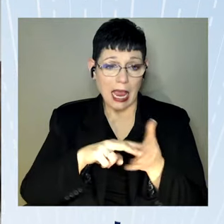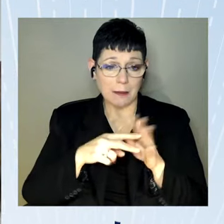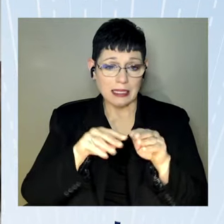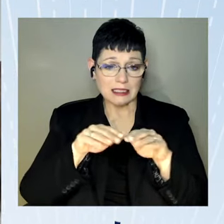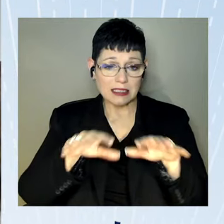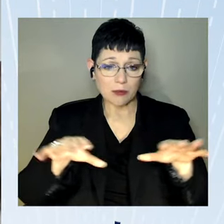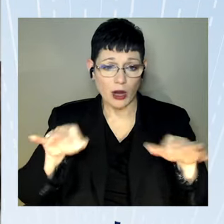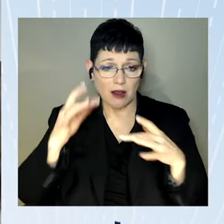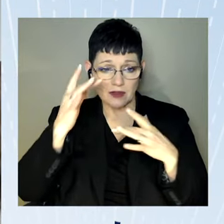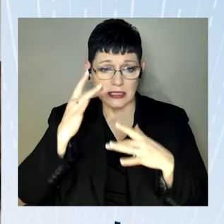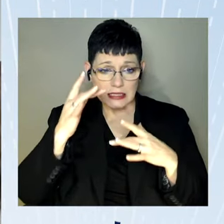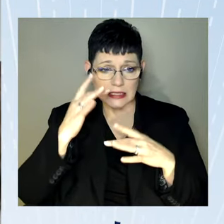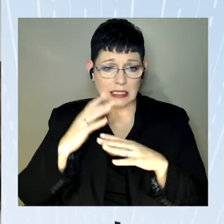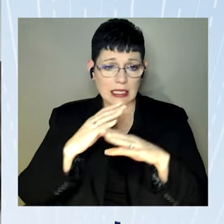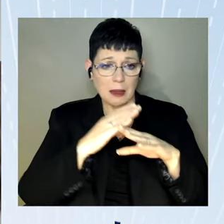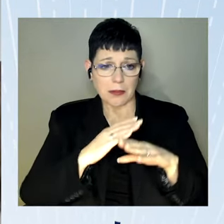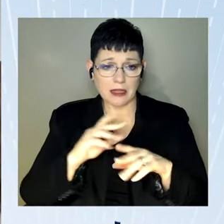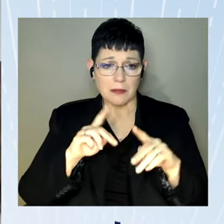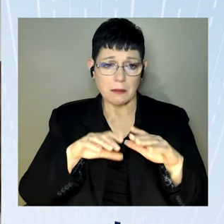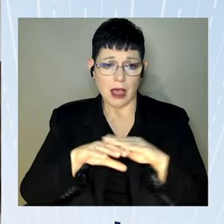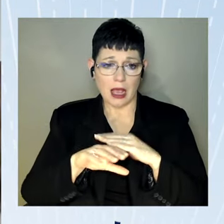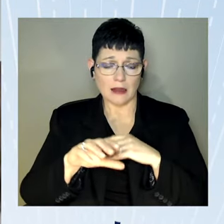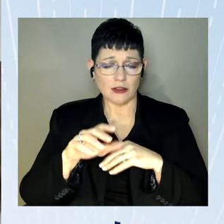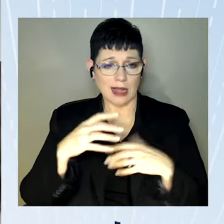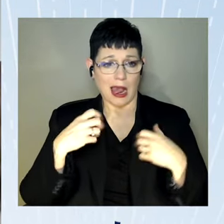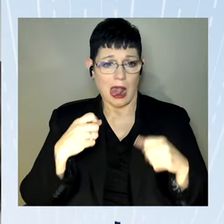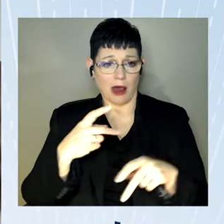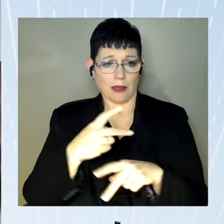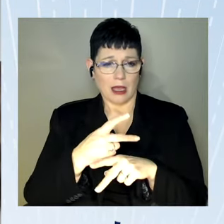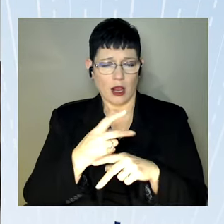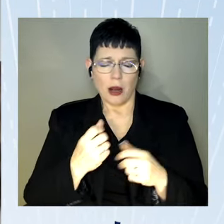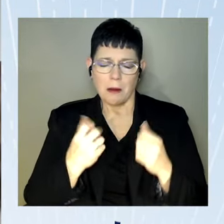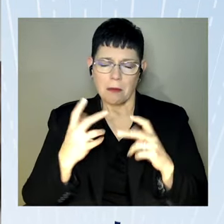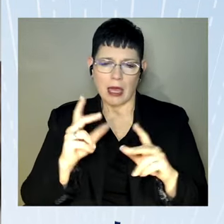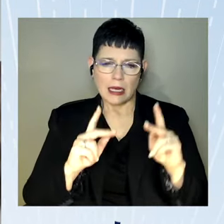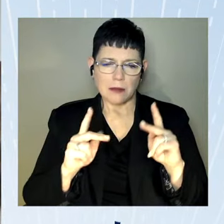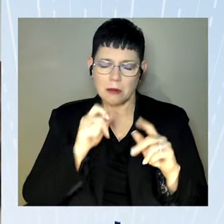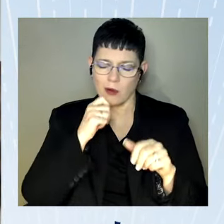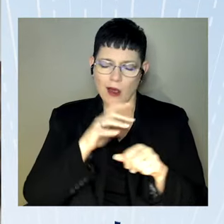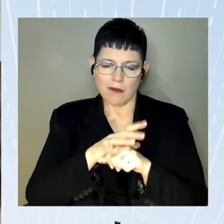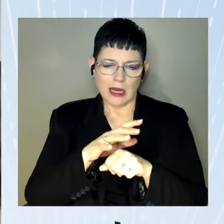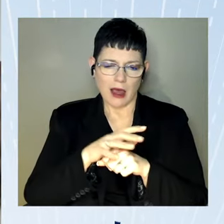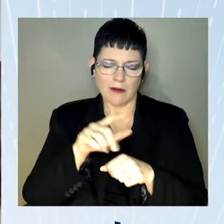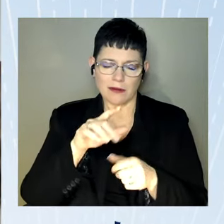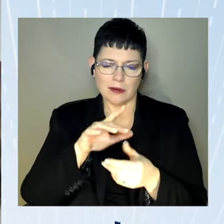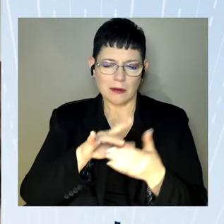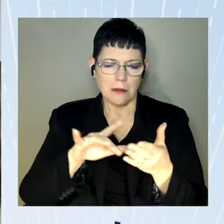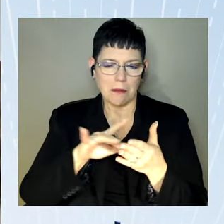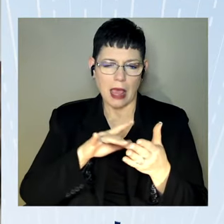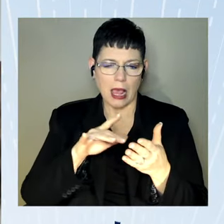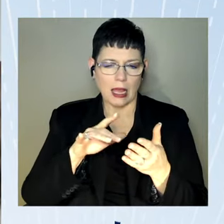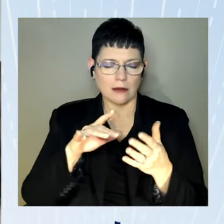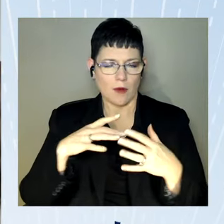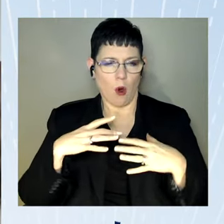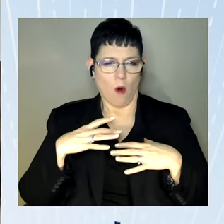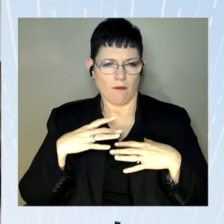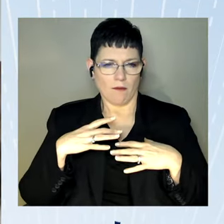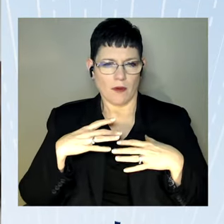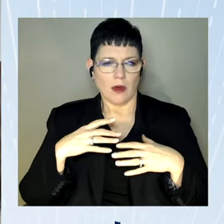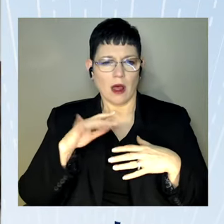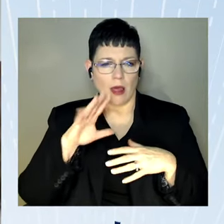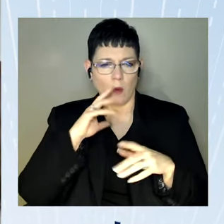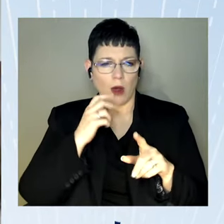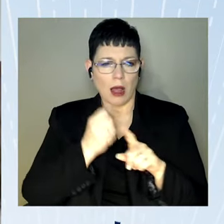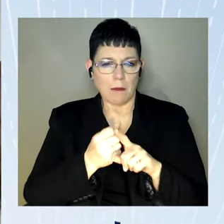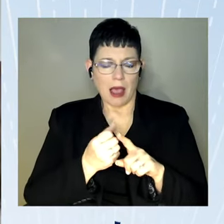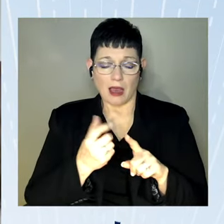impedes workers' access to health care because many health care workers lack paid leave. This will impact me and 15 million workers, many